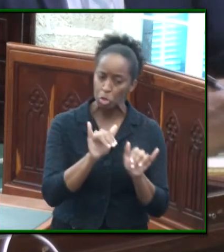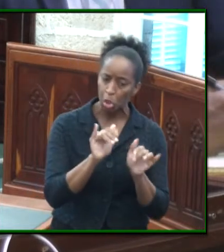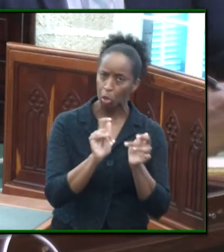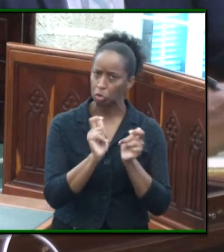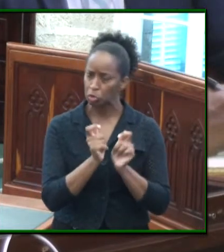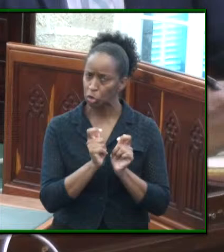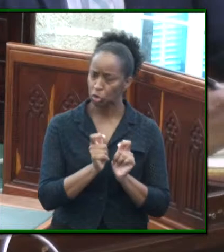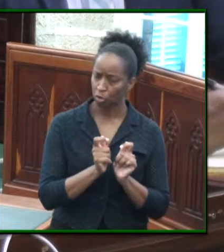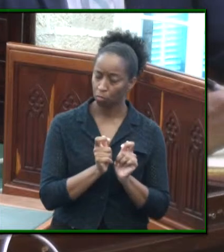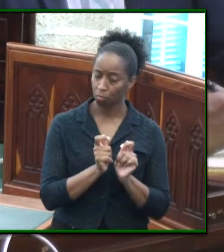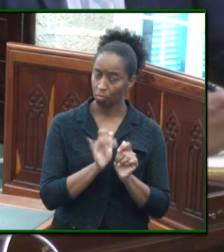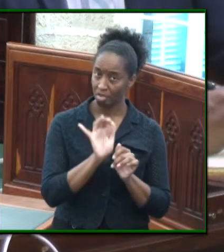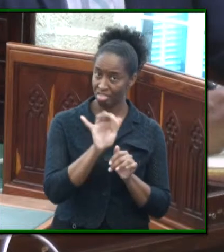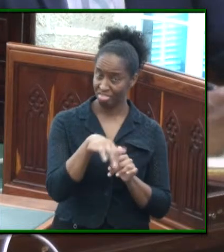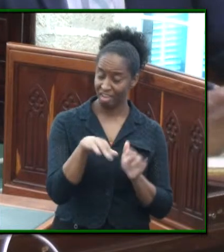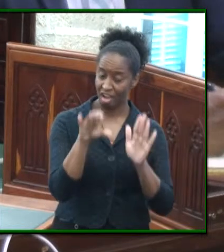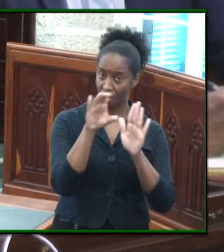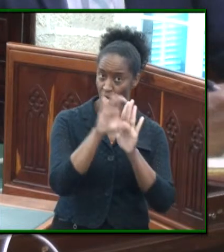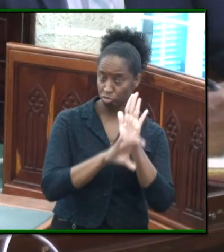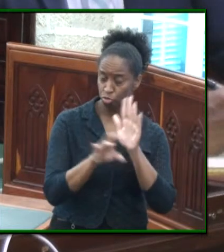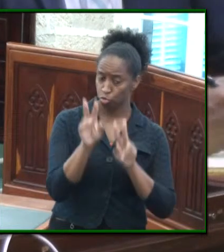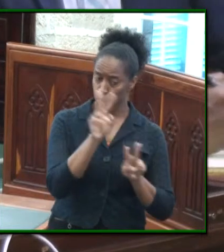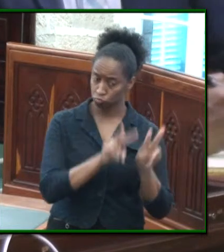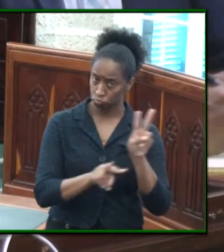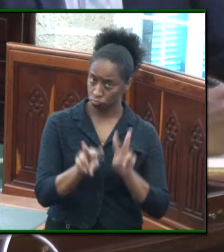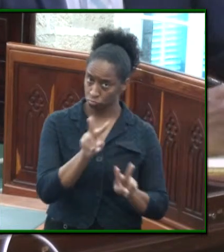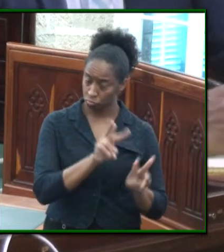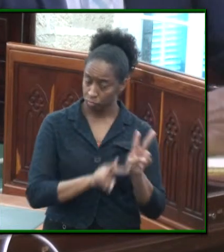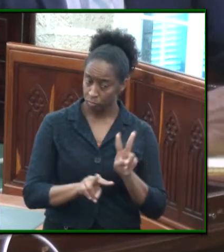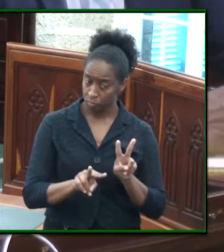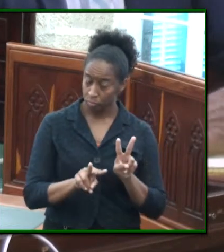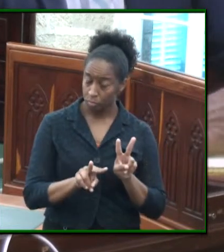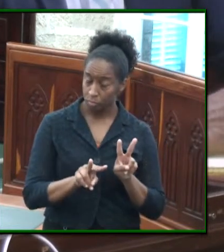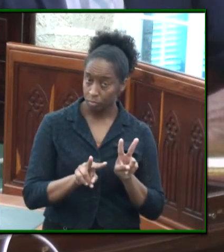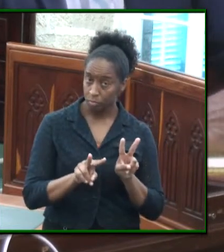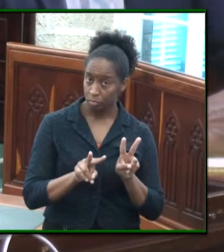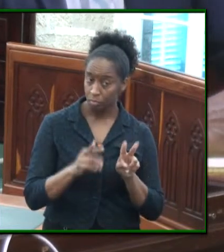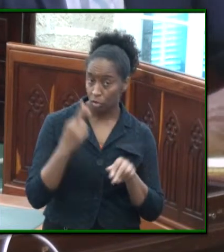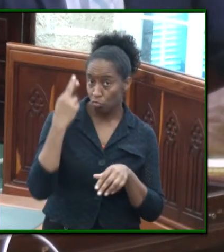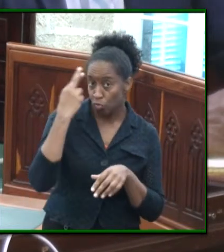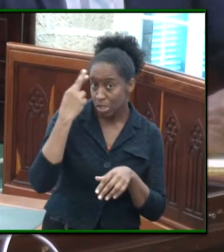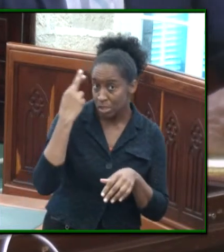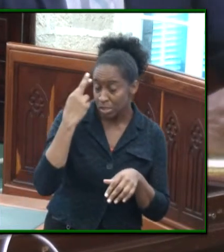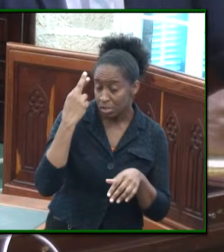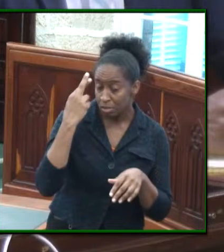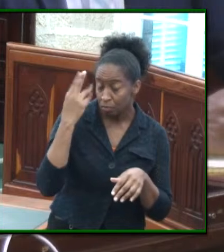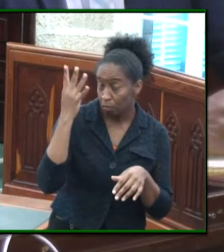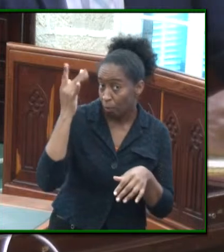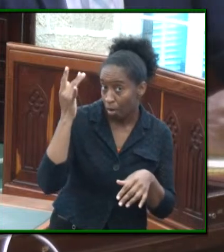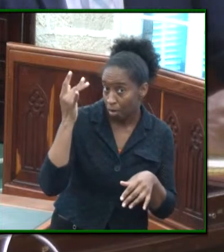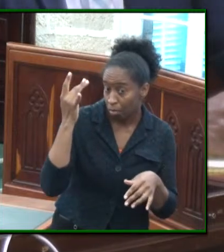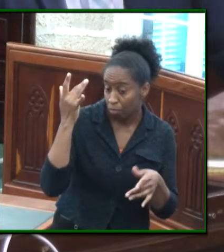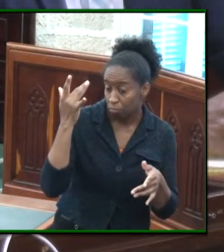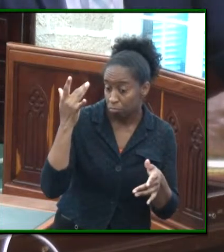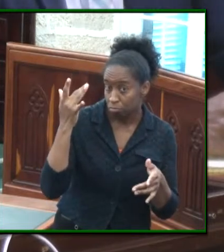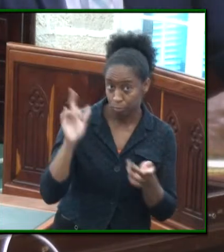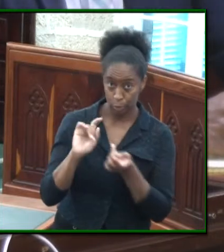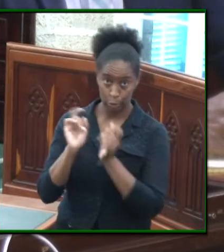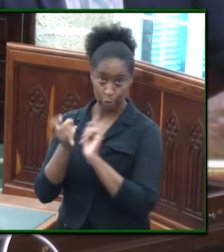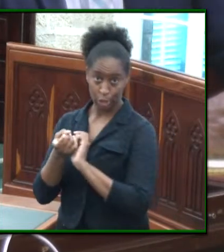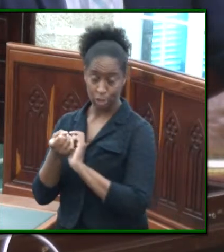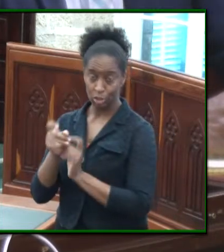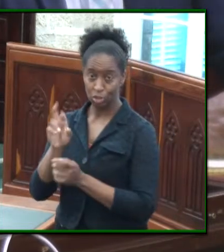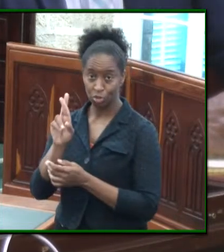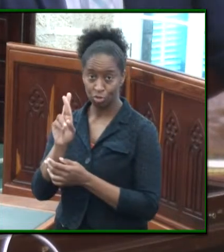take into account. And for that reason, a Constitution Reform Commission was established.